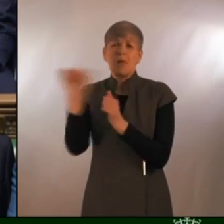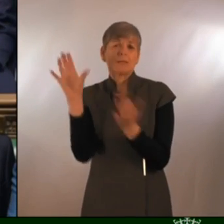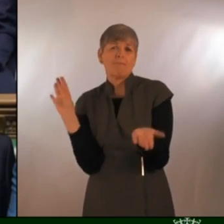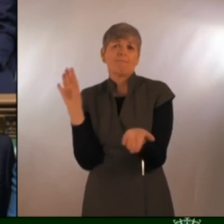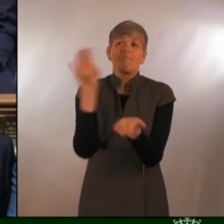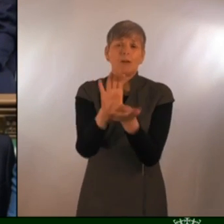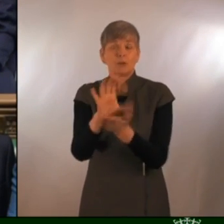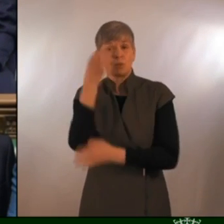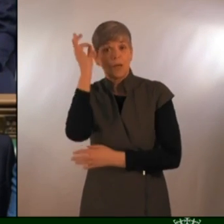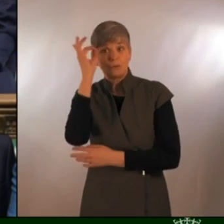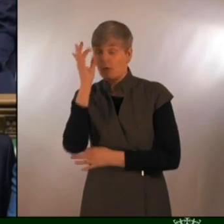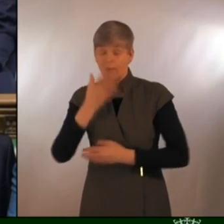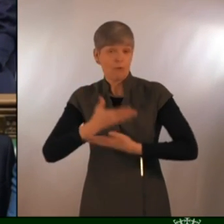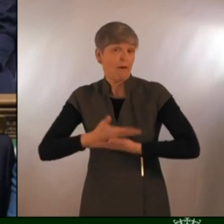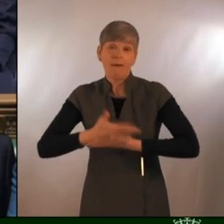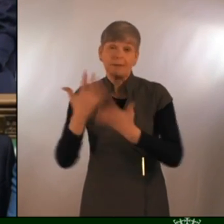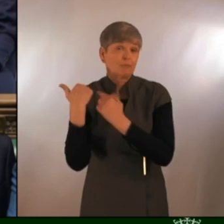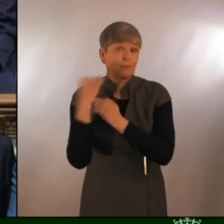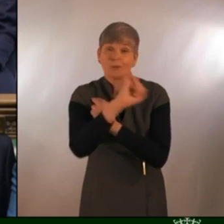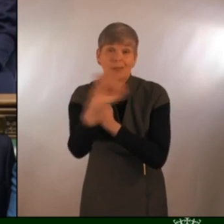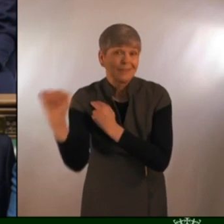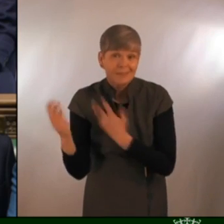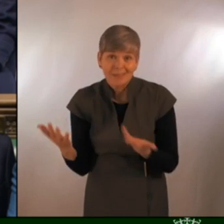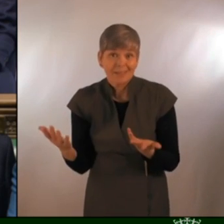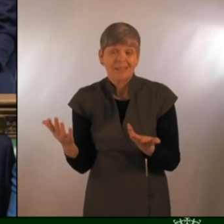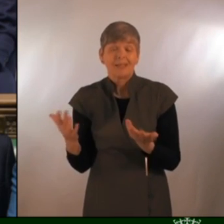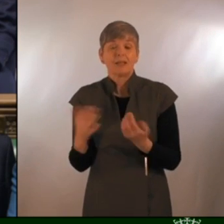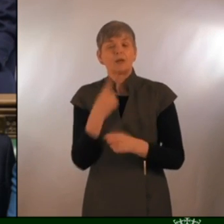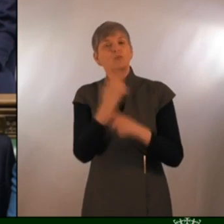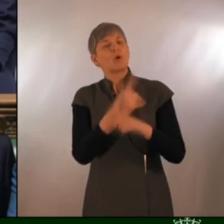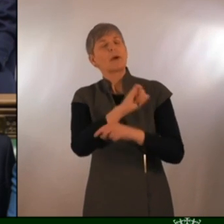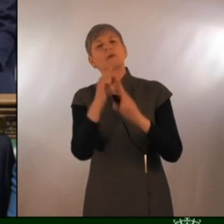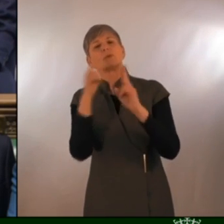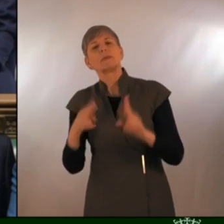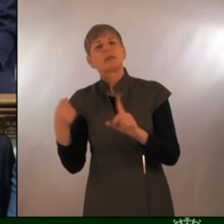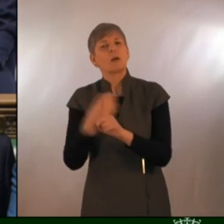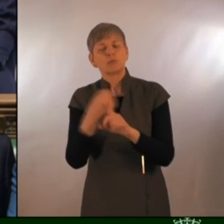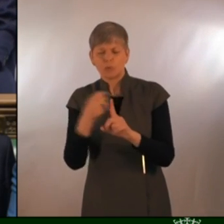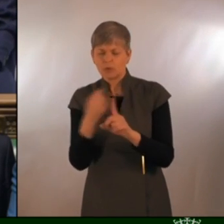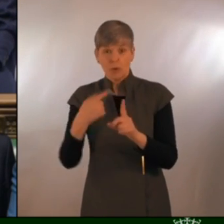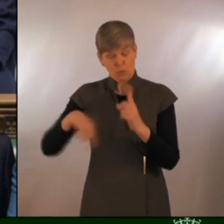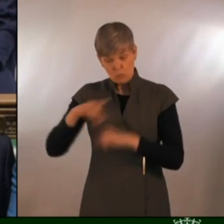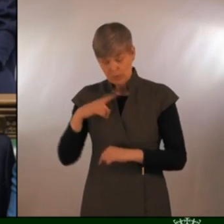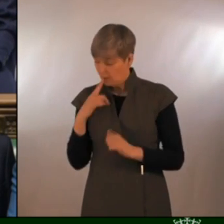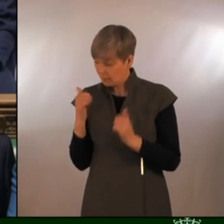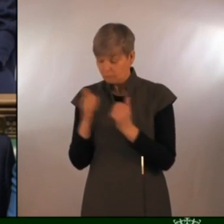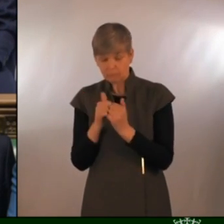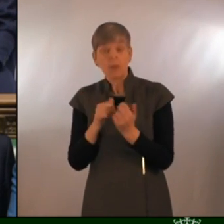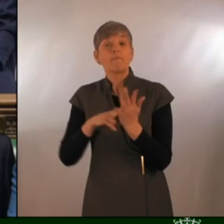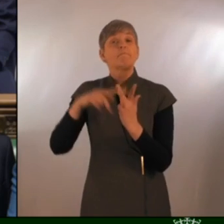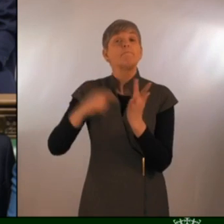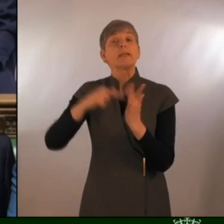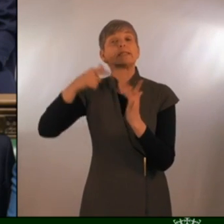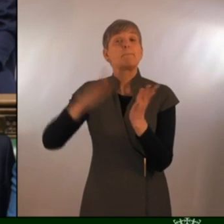responsibilities. We are committed to, when he talks of domestic abuse, we're committed to bringing forward a victims' law